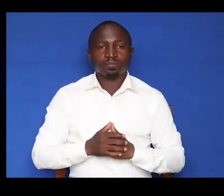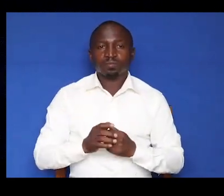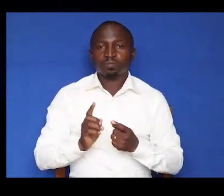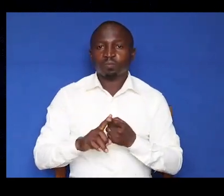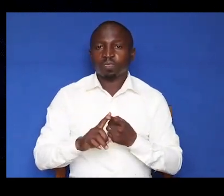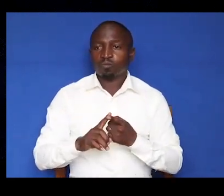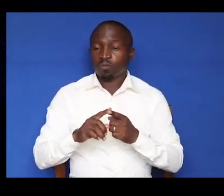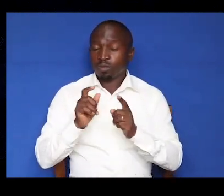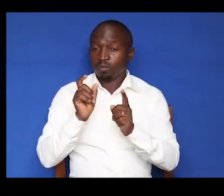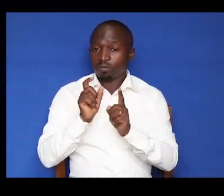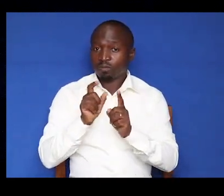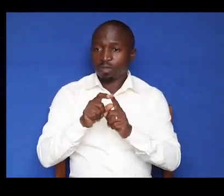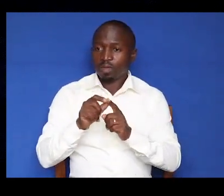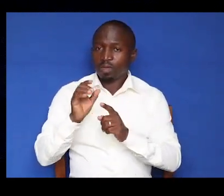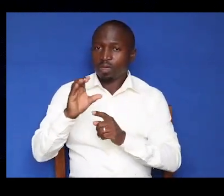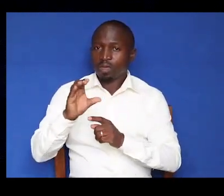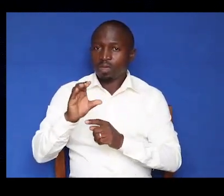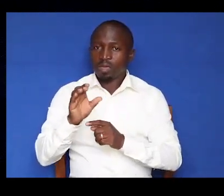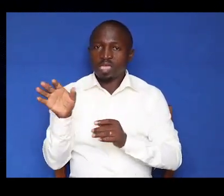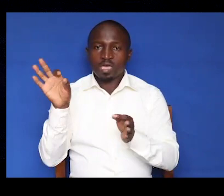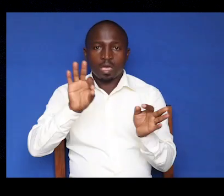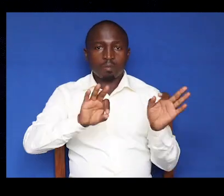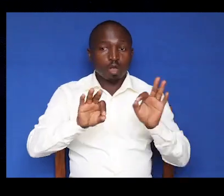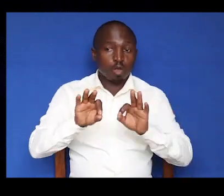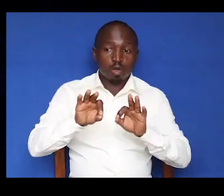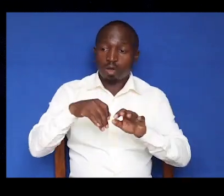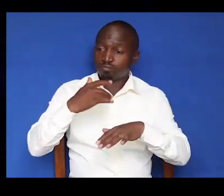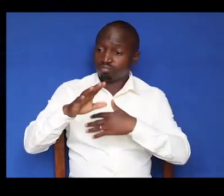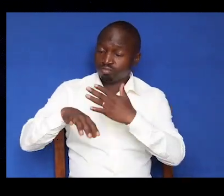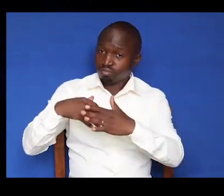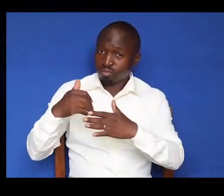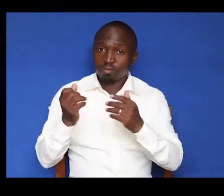this chemical nature is made to occur